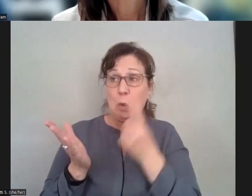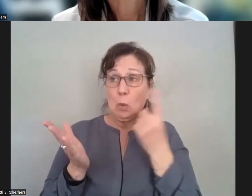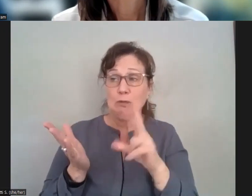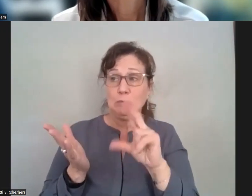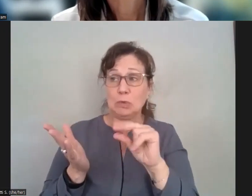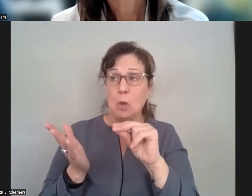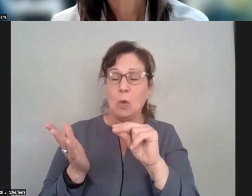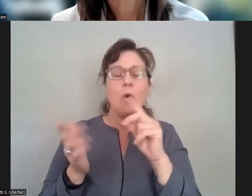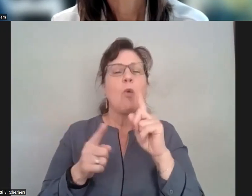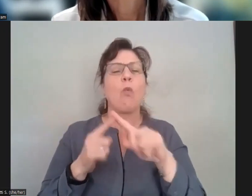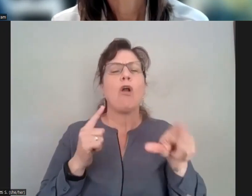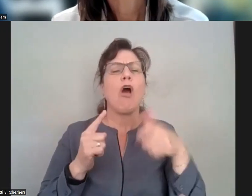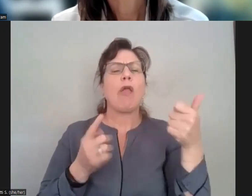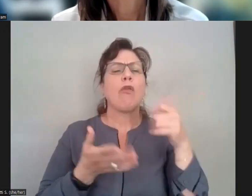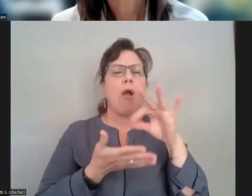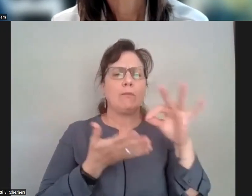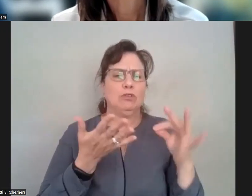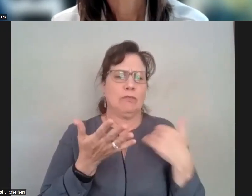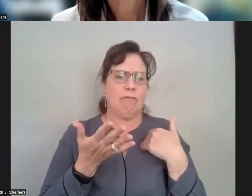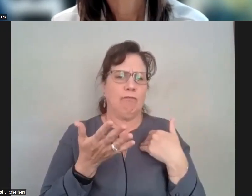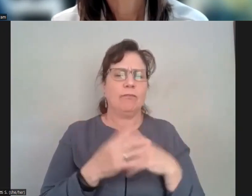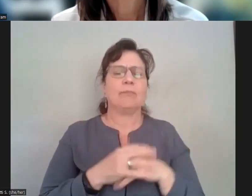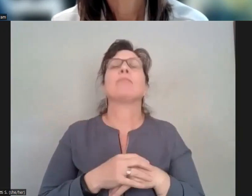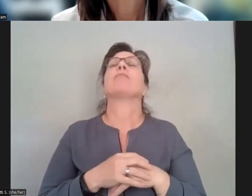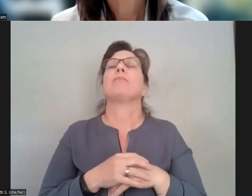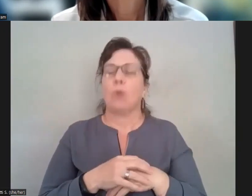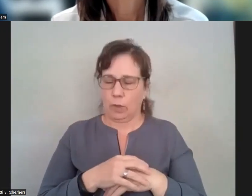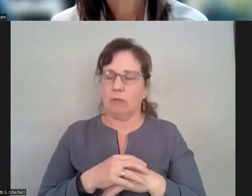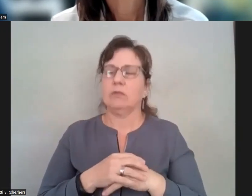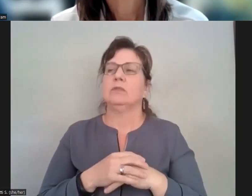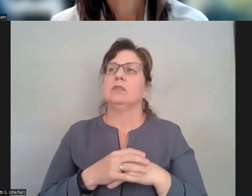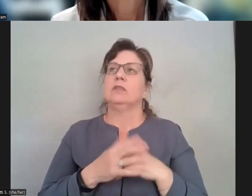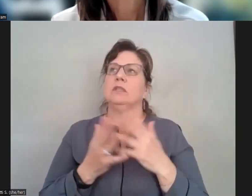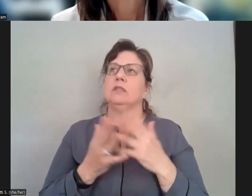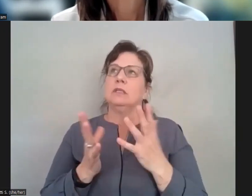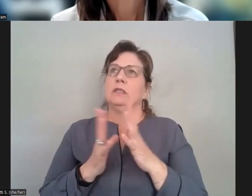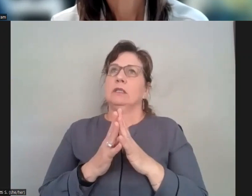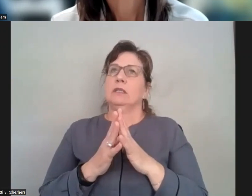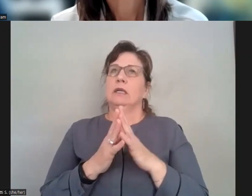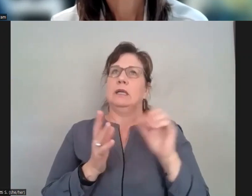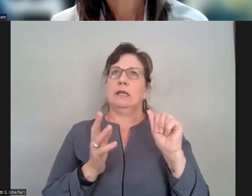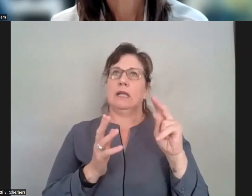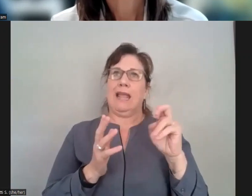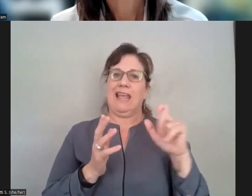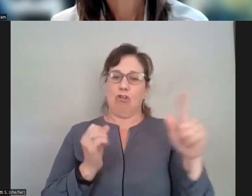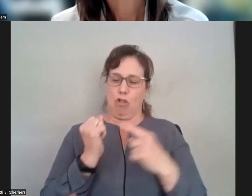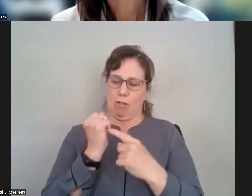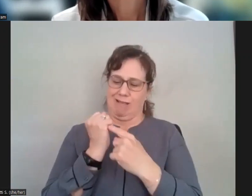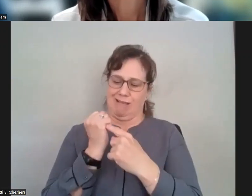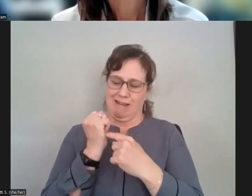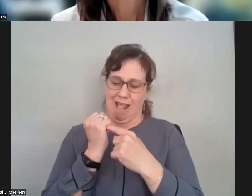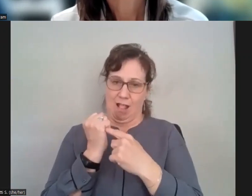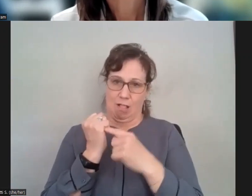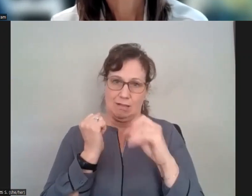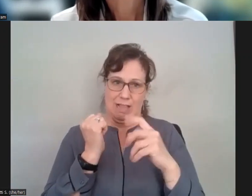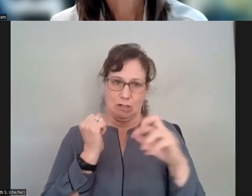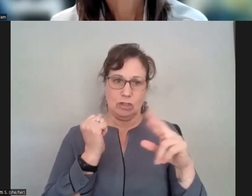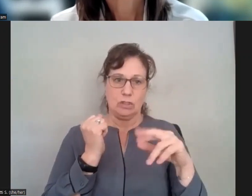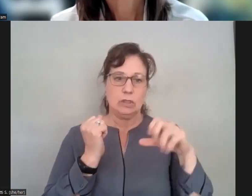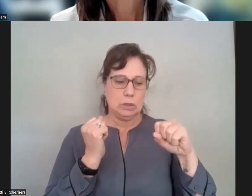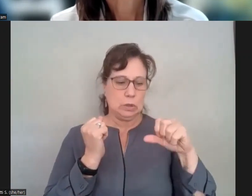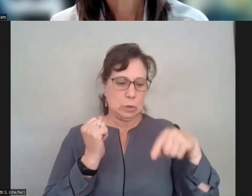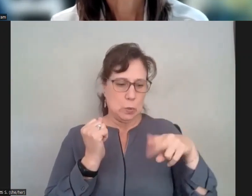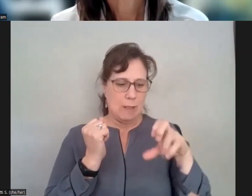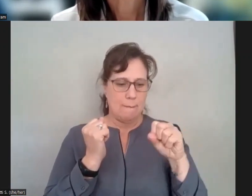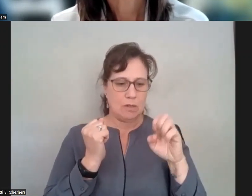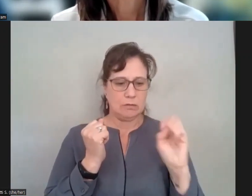this? Yeah. So typically, for anal canal cancers, squamous cell type cancers, which